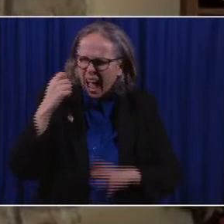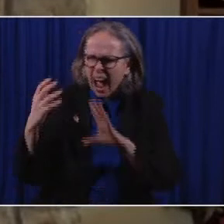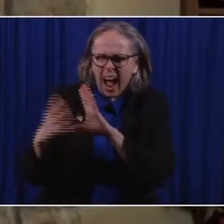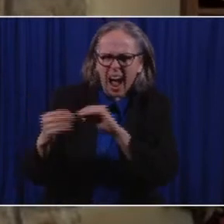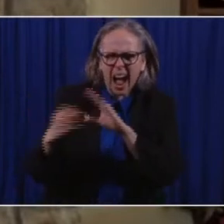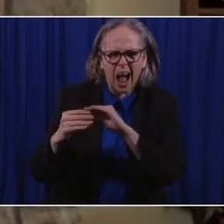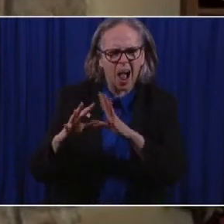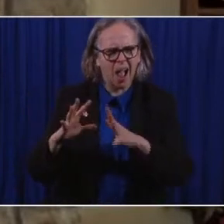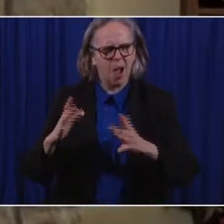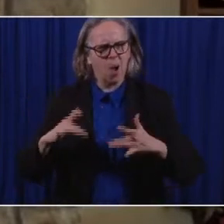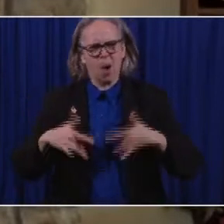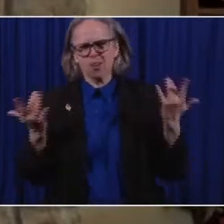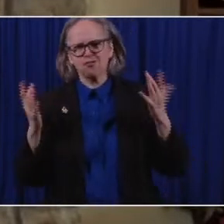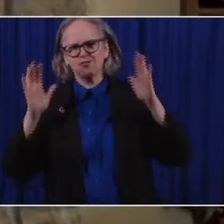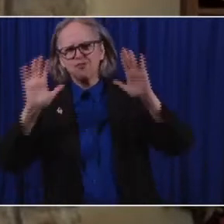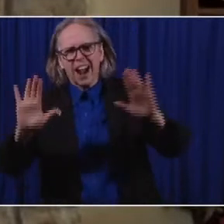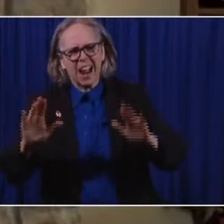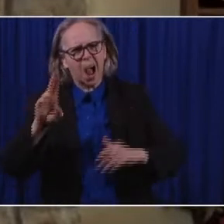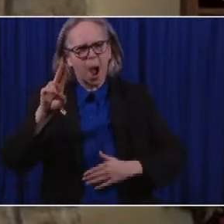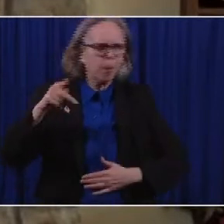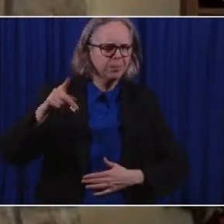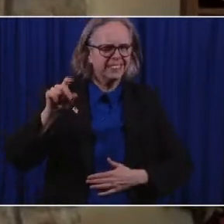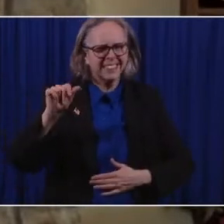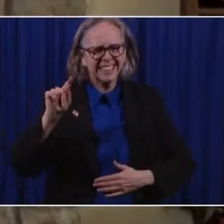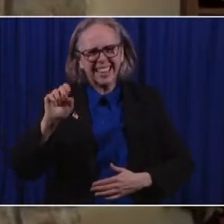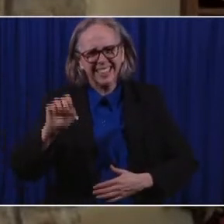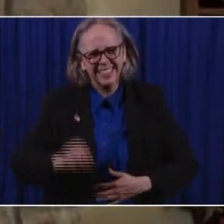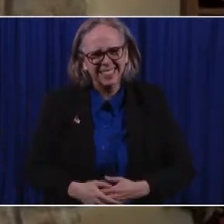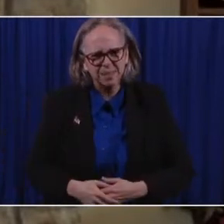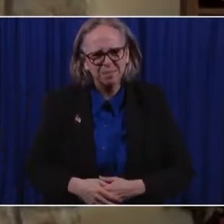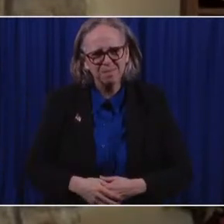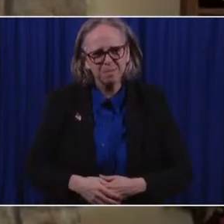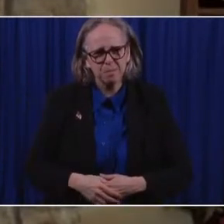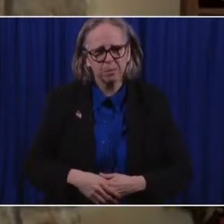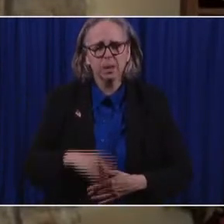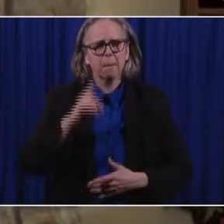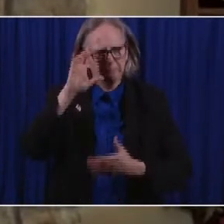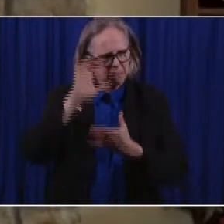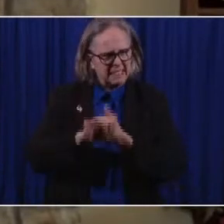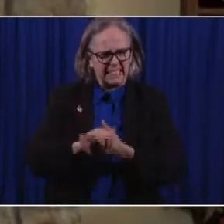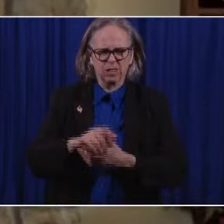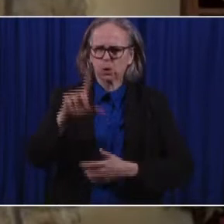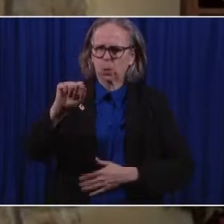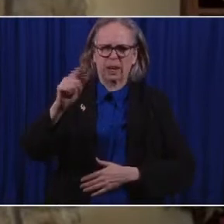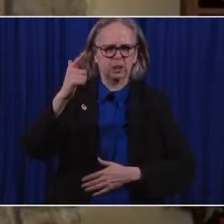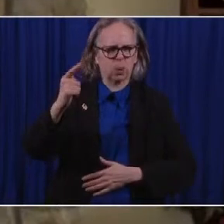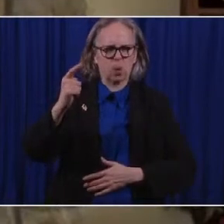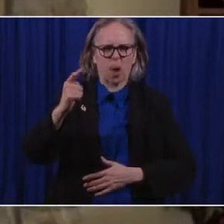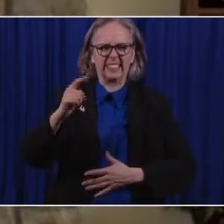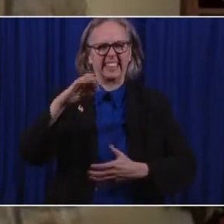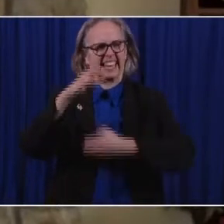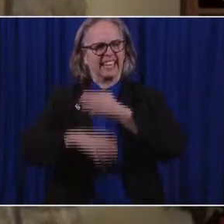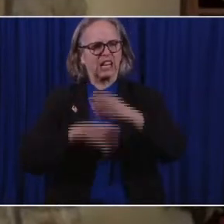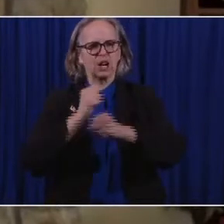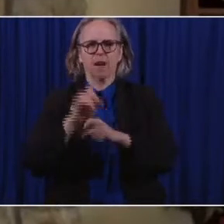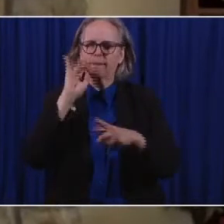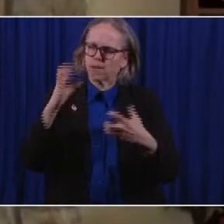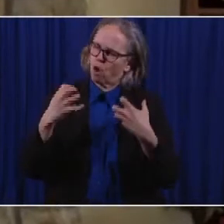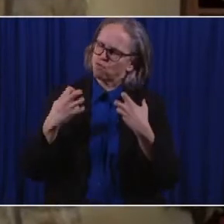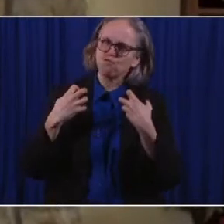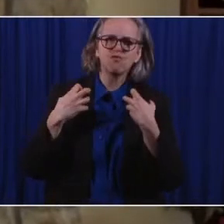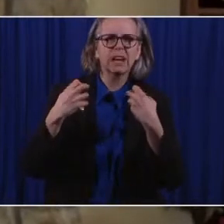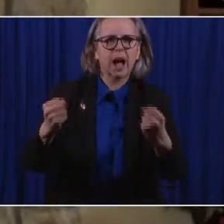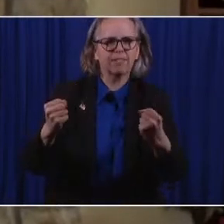good news. We truly believe that 2021 is going to be our year of recovery in Ohio, and that's some very good news about